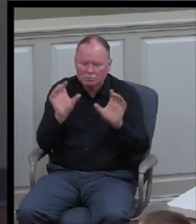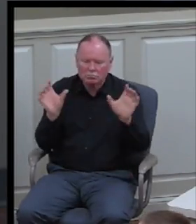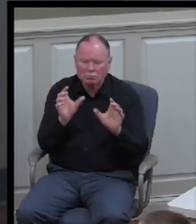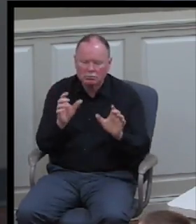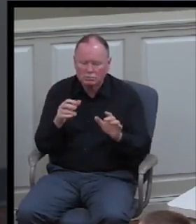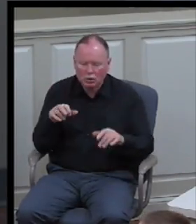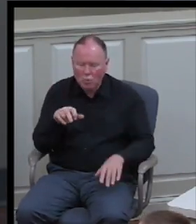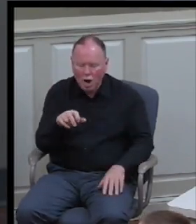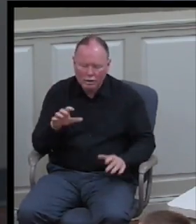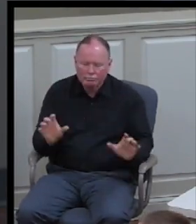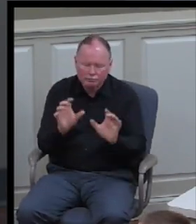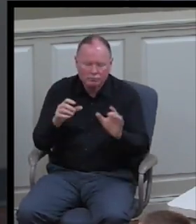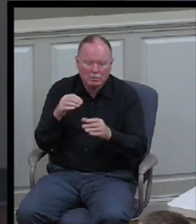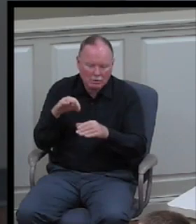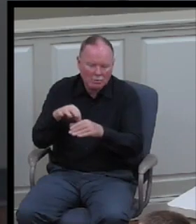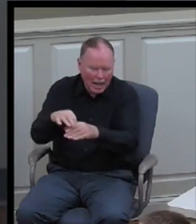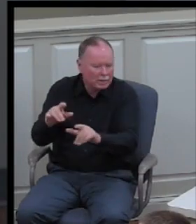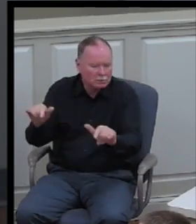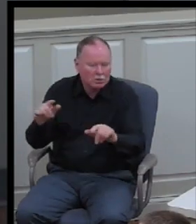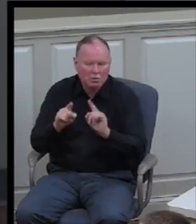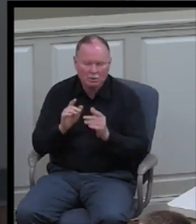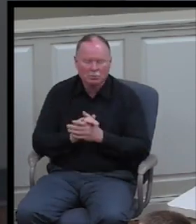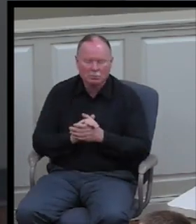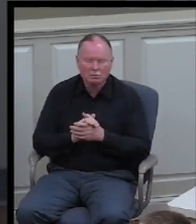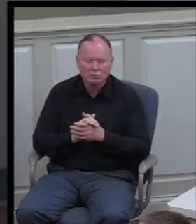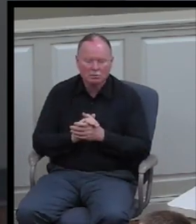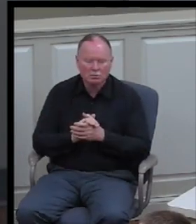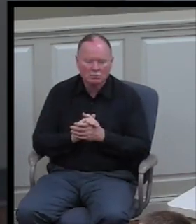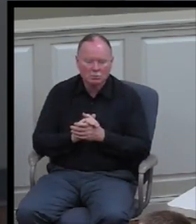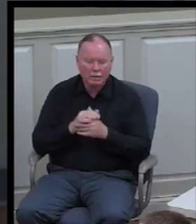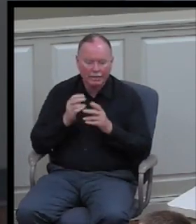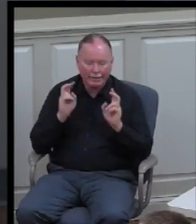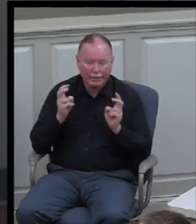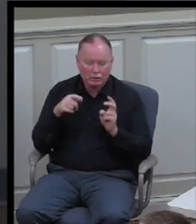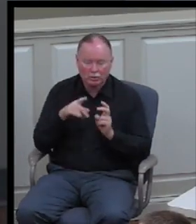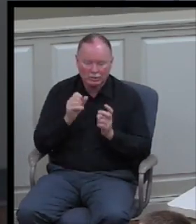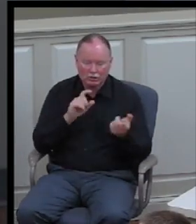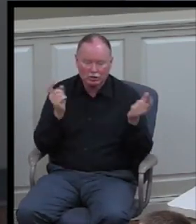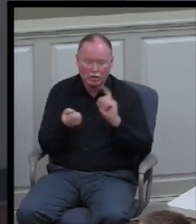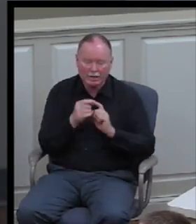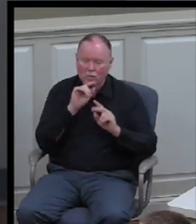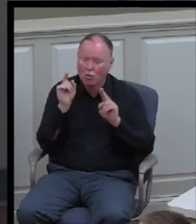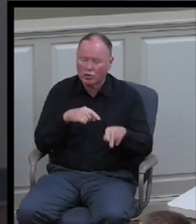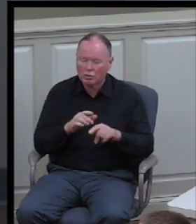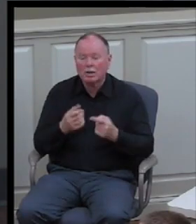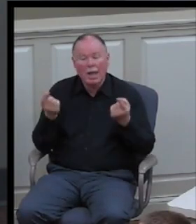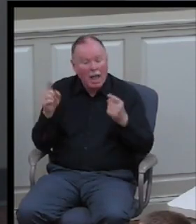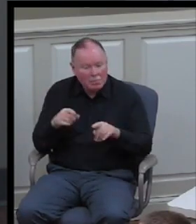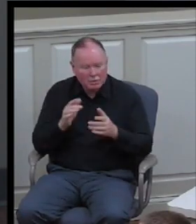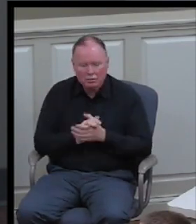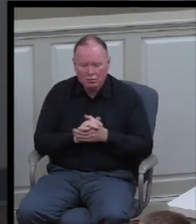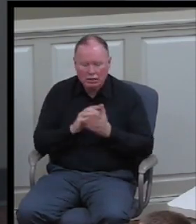sidewalks and some plantings afterwards and that sort of thing. But the issue here is the change order. What happened was